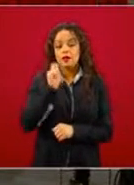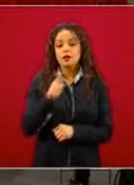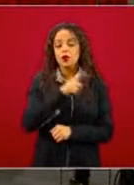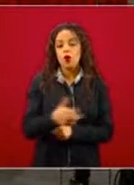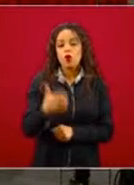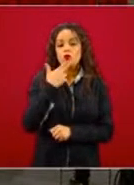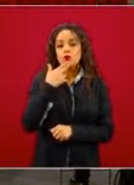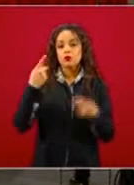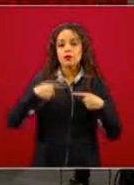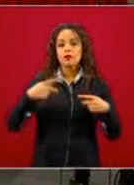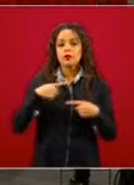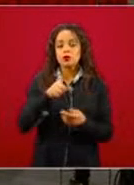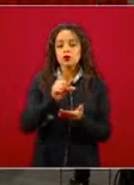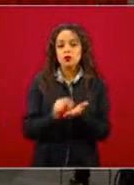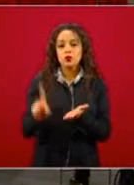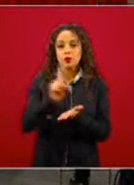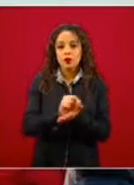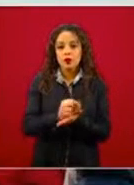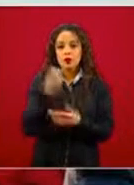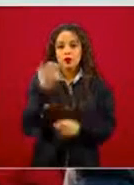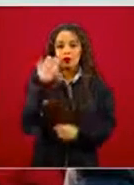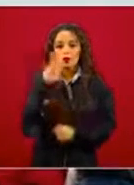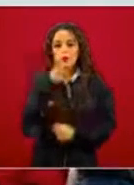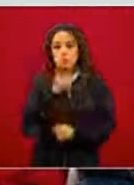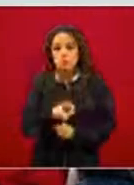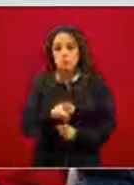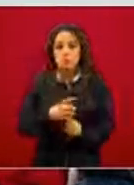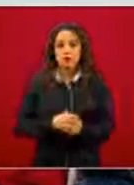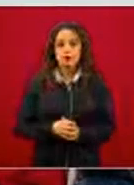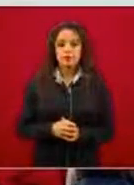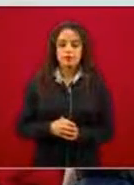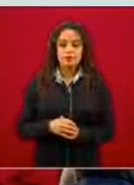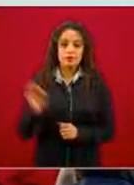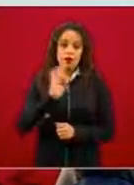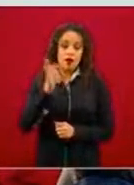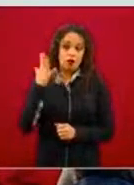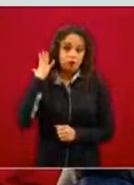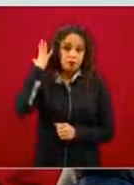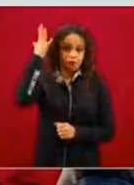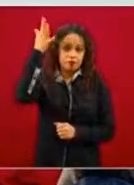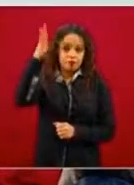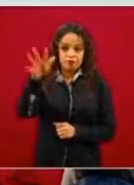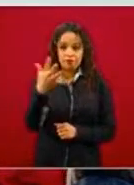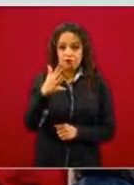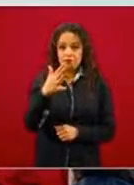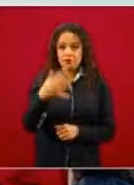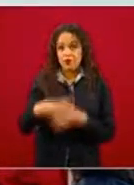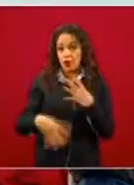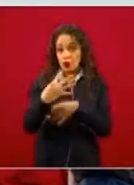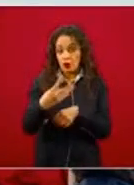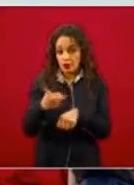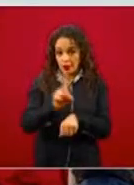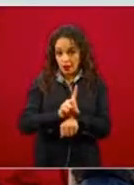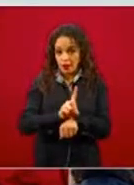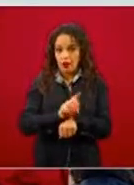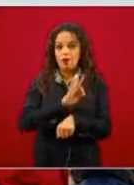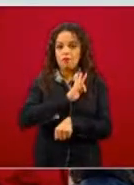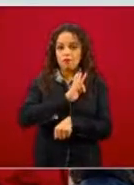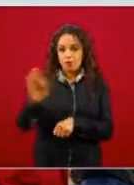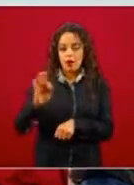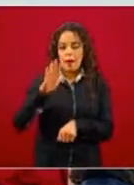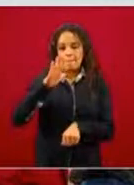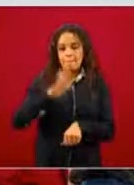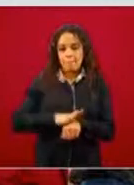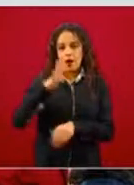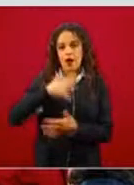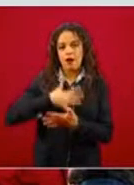their activities, specifically on Twitter users, which can lead to believe that in the